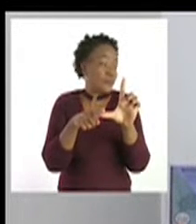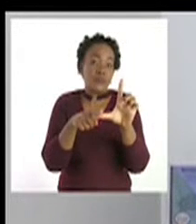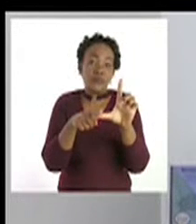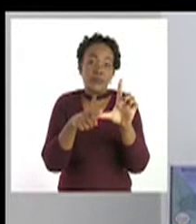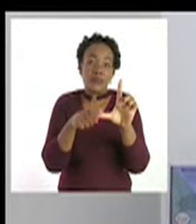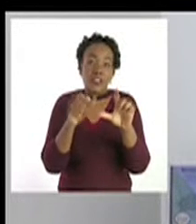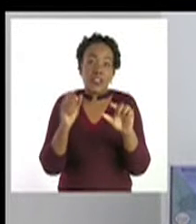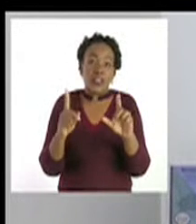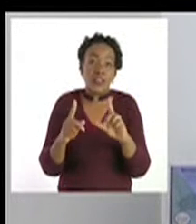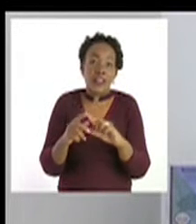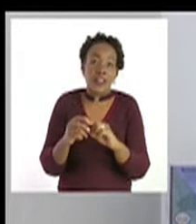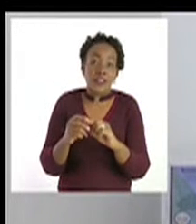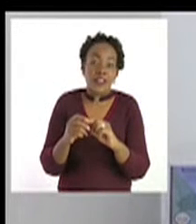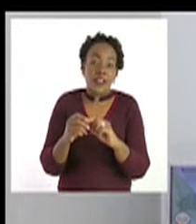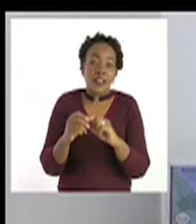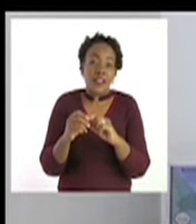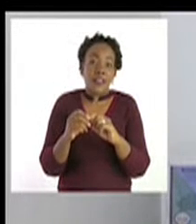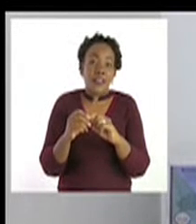Okay.